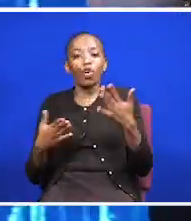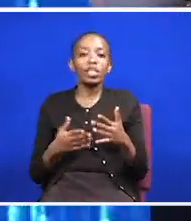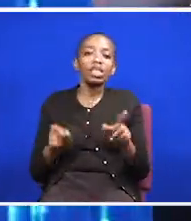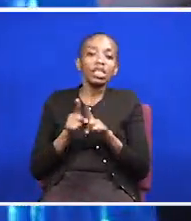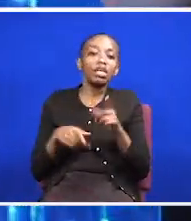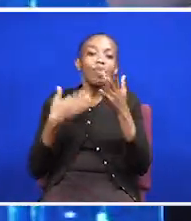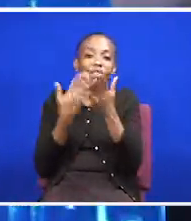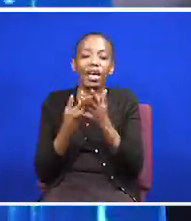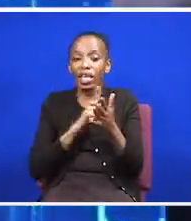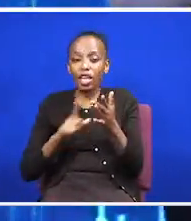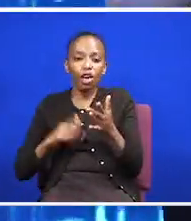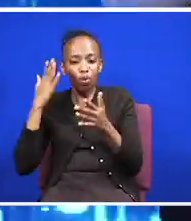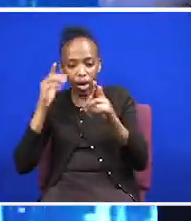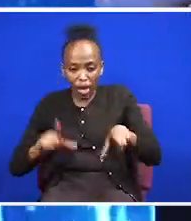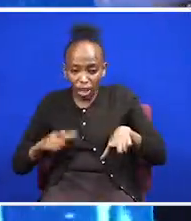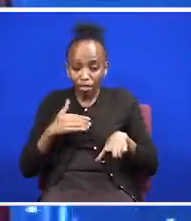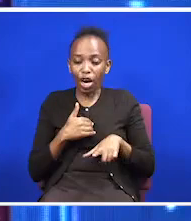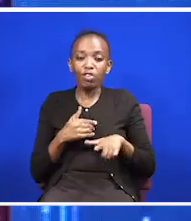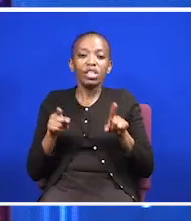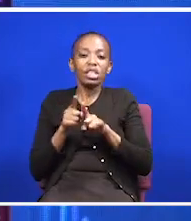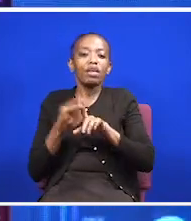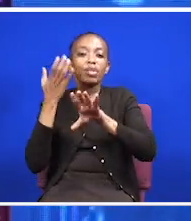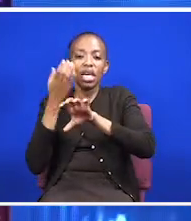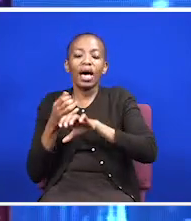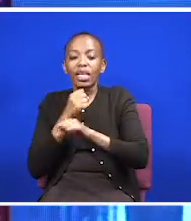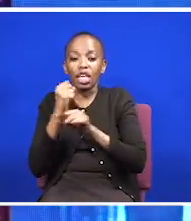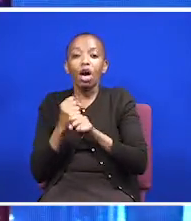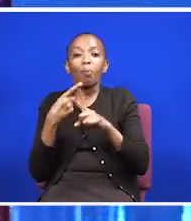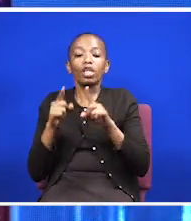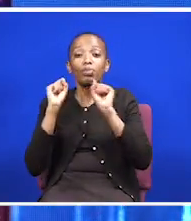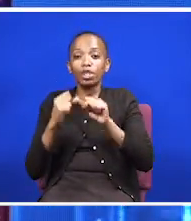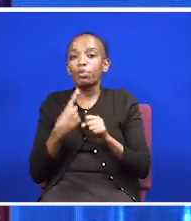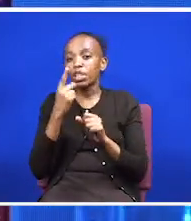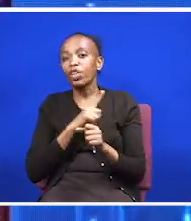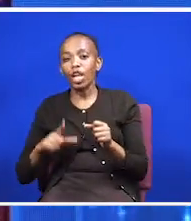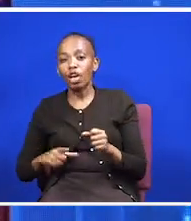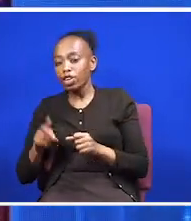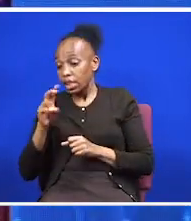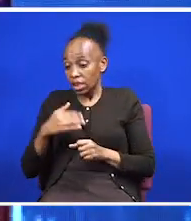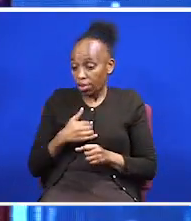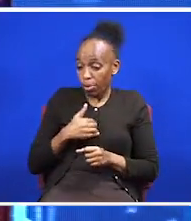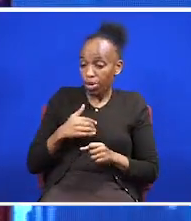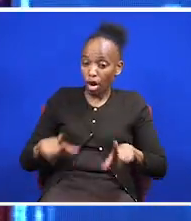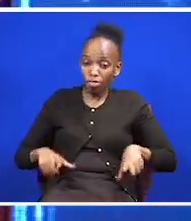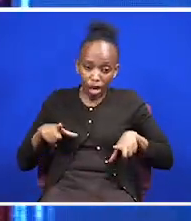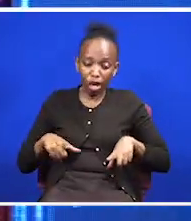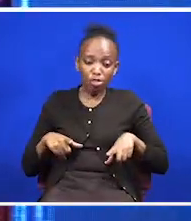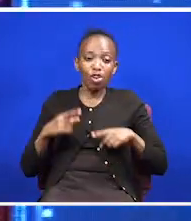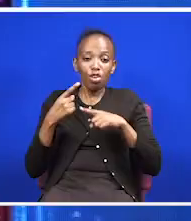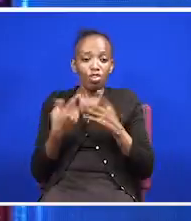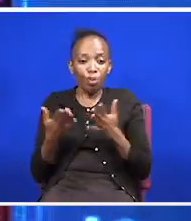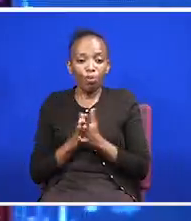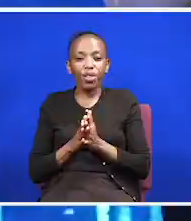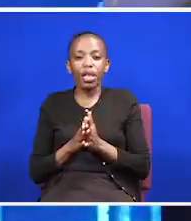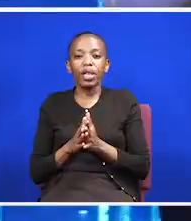just thanking the Lord because you survived? It might have been a very tough year, but you can tell the Lord, see, I have survived. I thought this thing